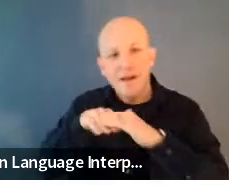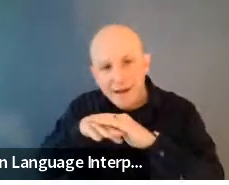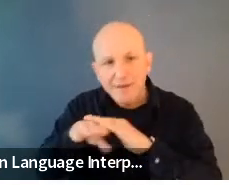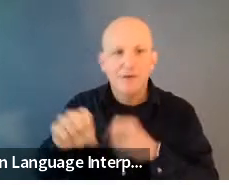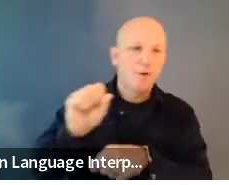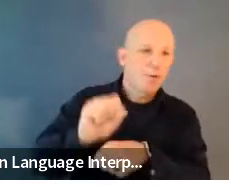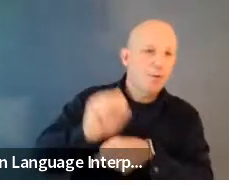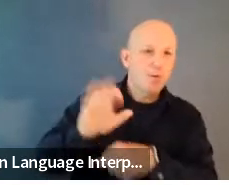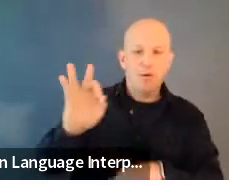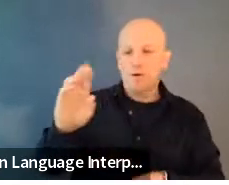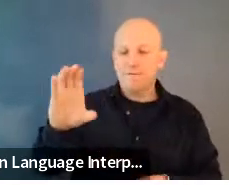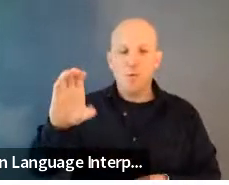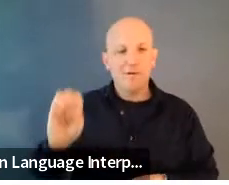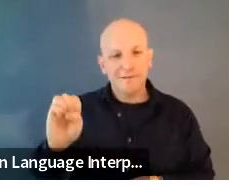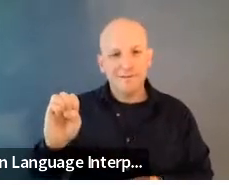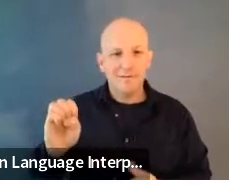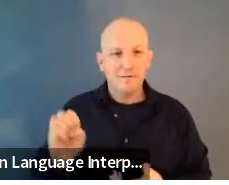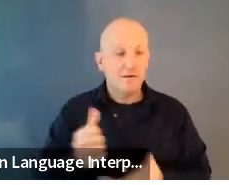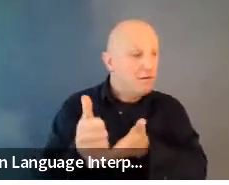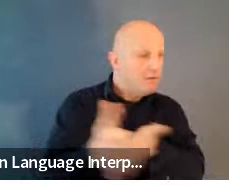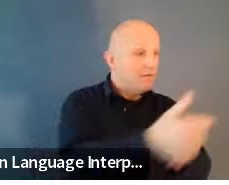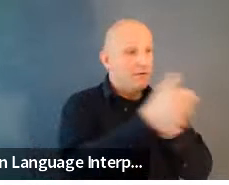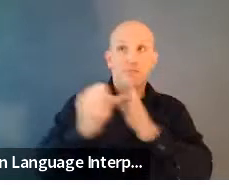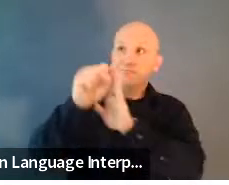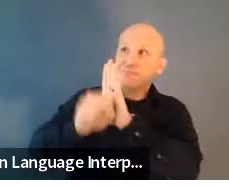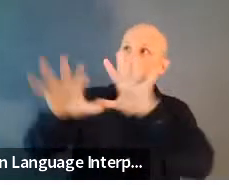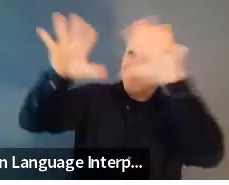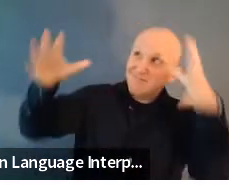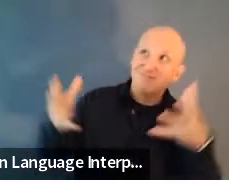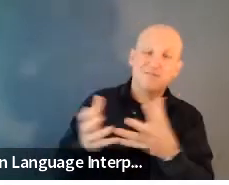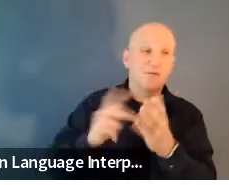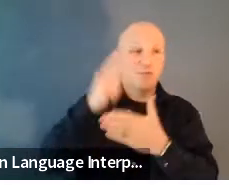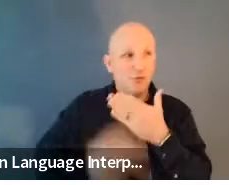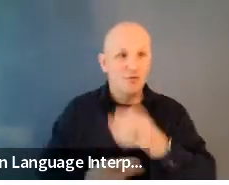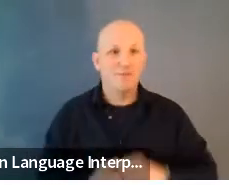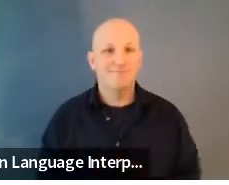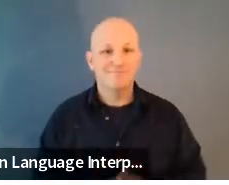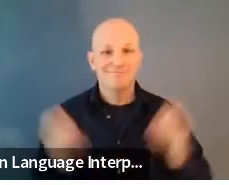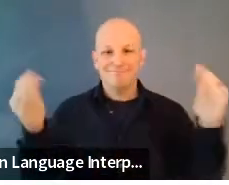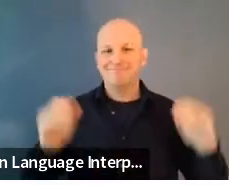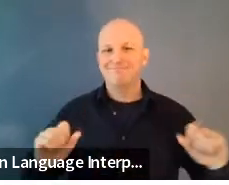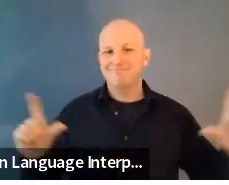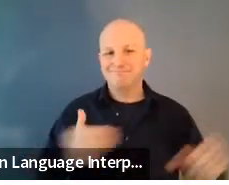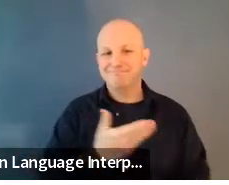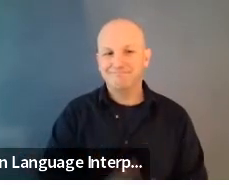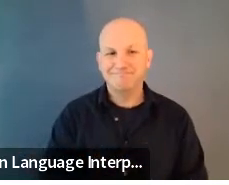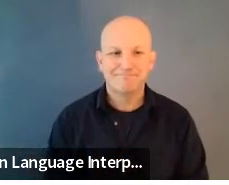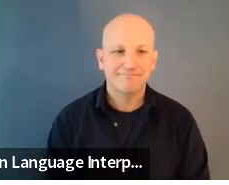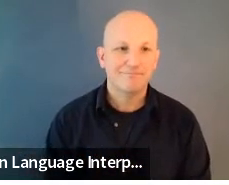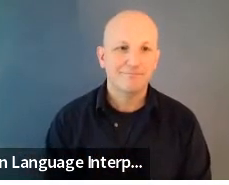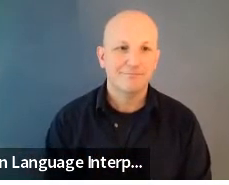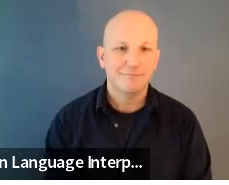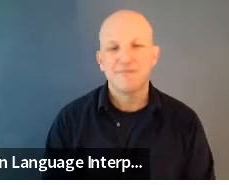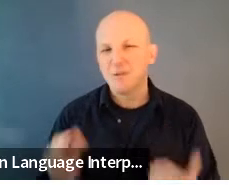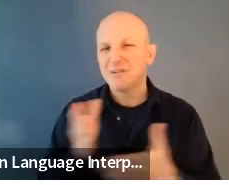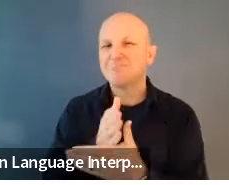get a sense of how the statewide nature of the program. I can go to the next slide, please. So I wanted to share a little